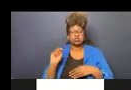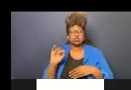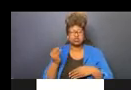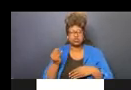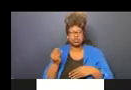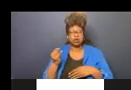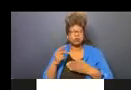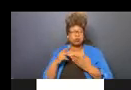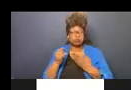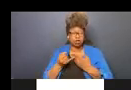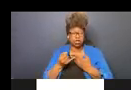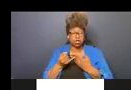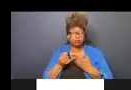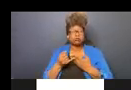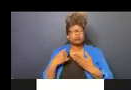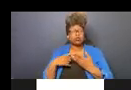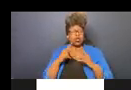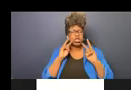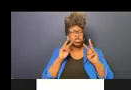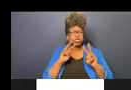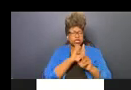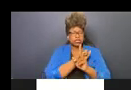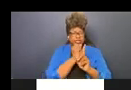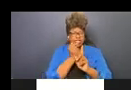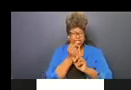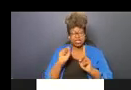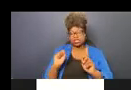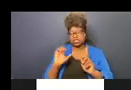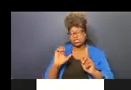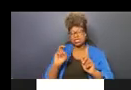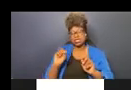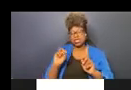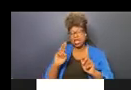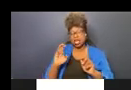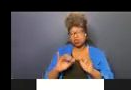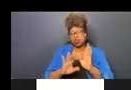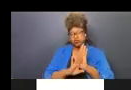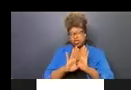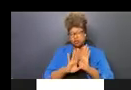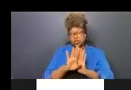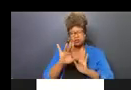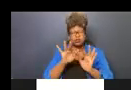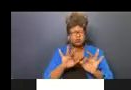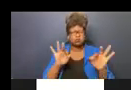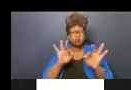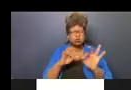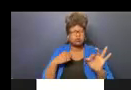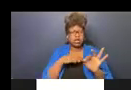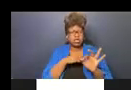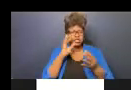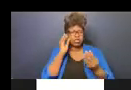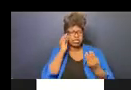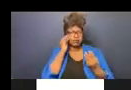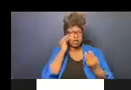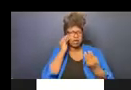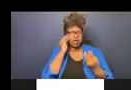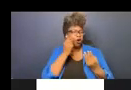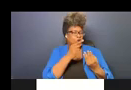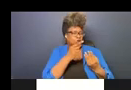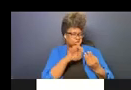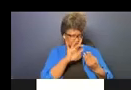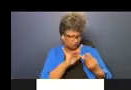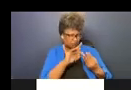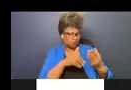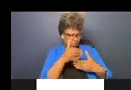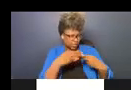scenario development. It's really important for us to think about If you can advance the slide,